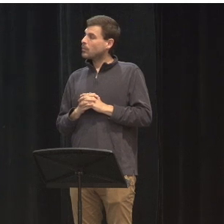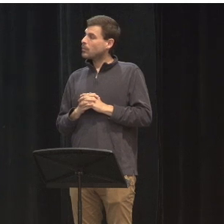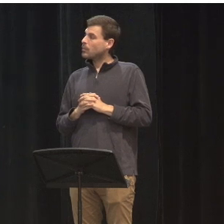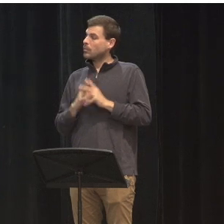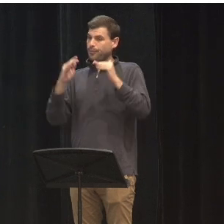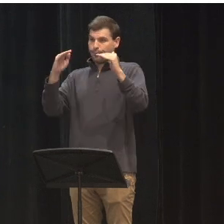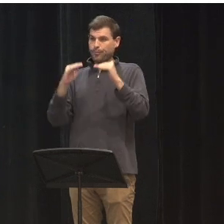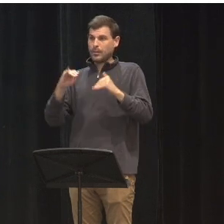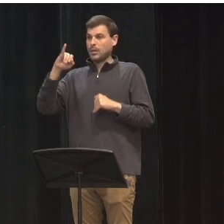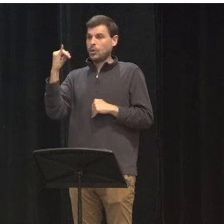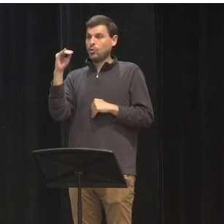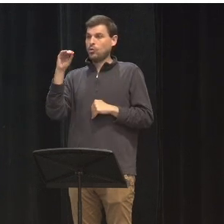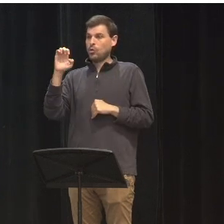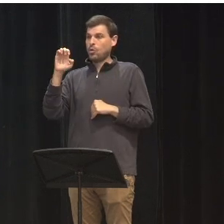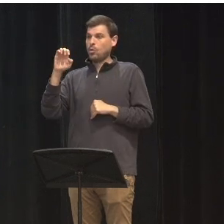Jeff Galloway.